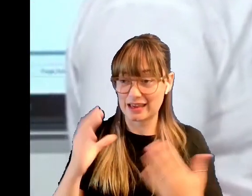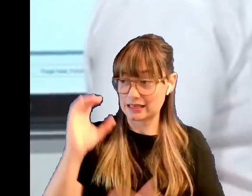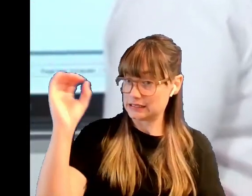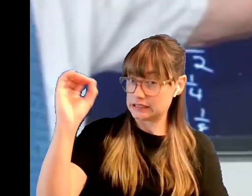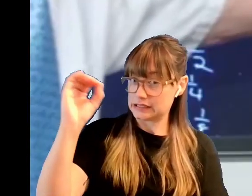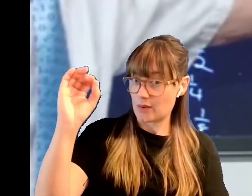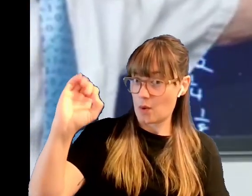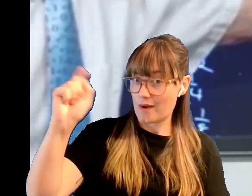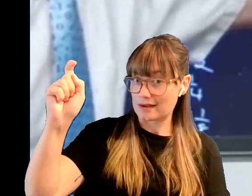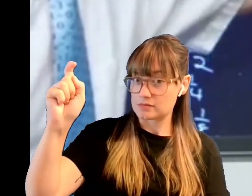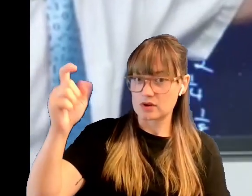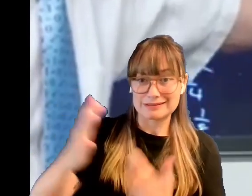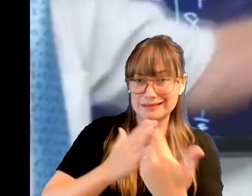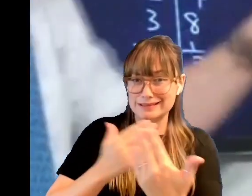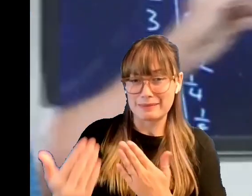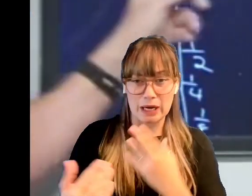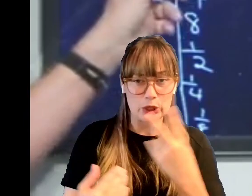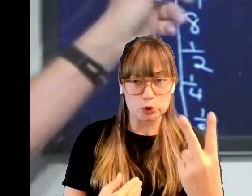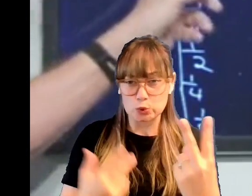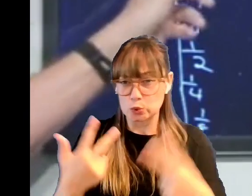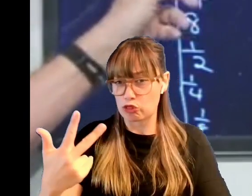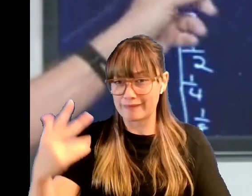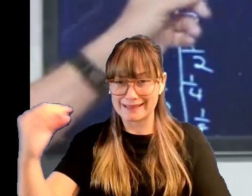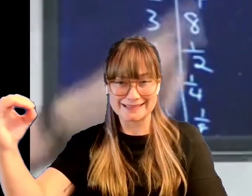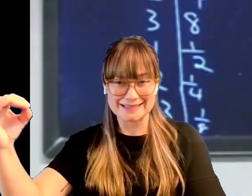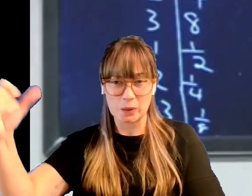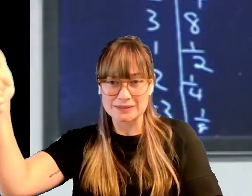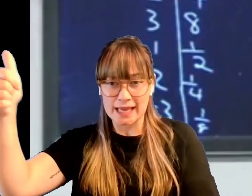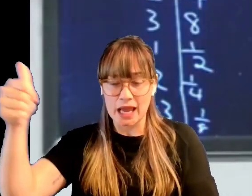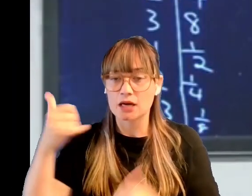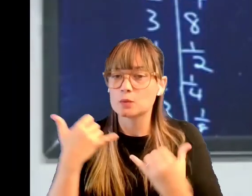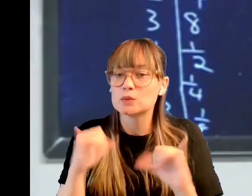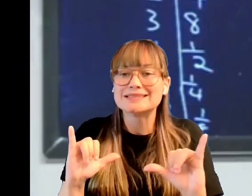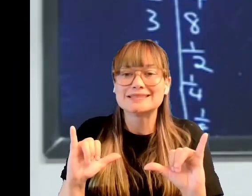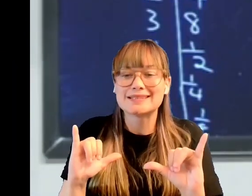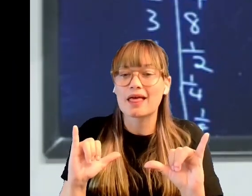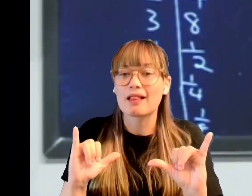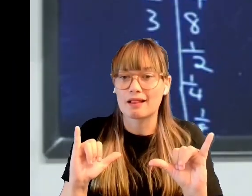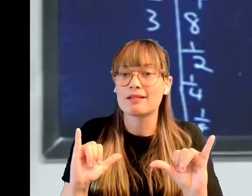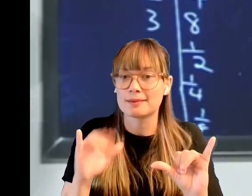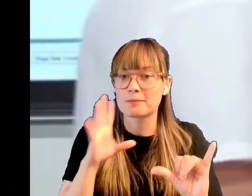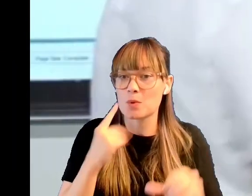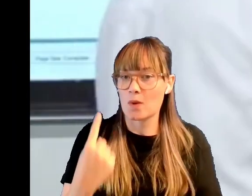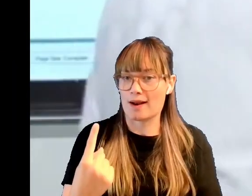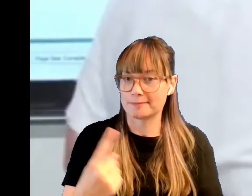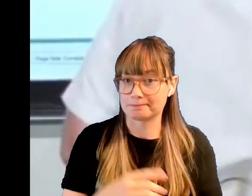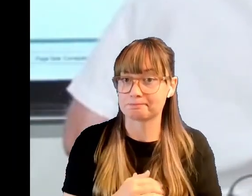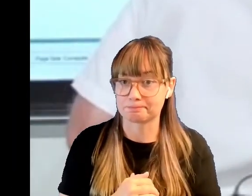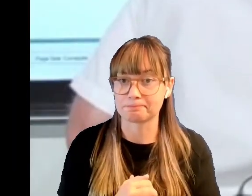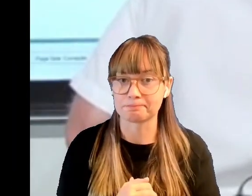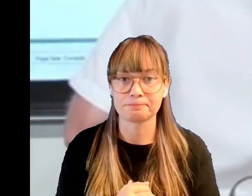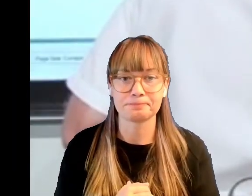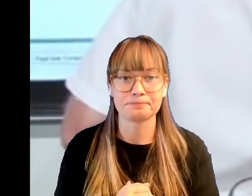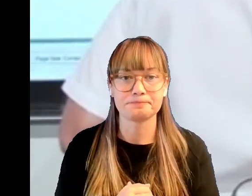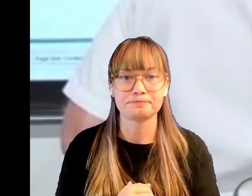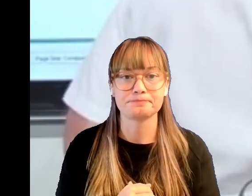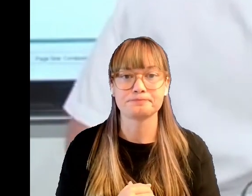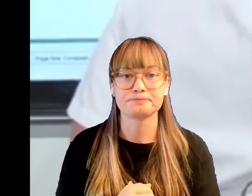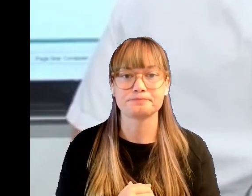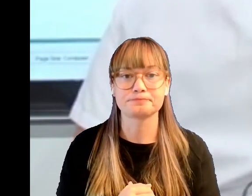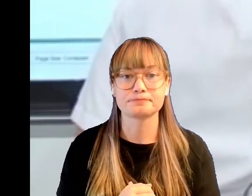0 power, no matter if it's 2 or 3 or 10, anything to the 0 power is 1. Now,